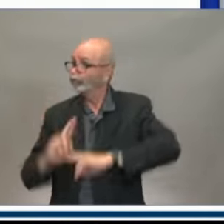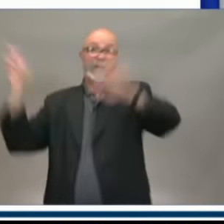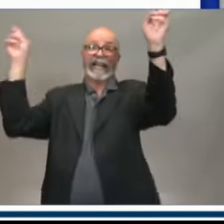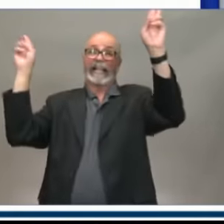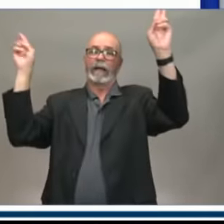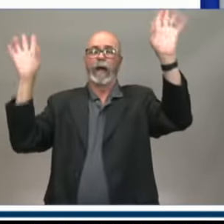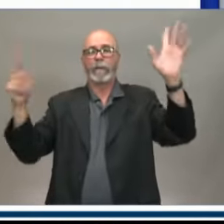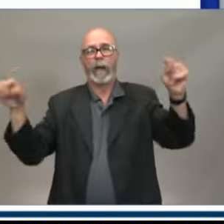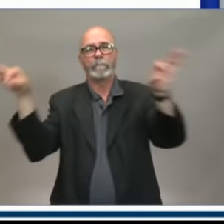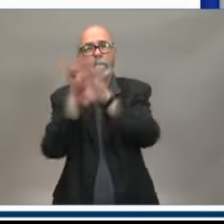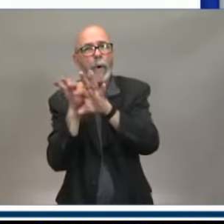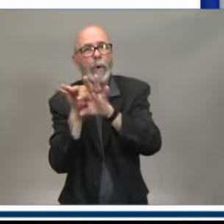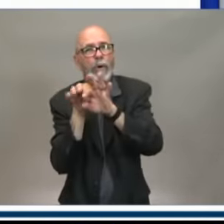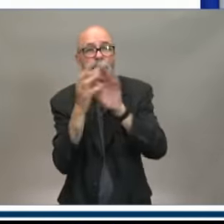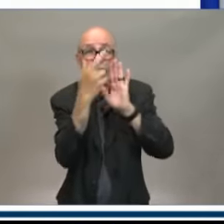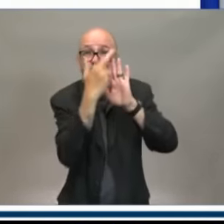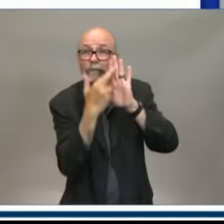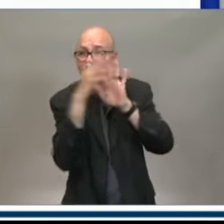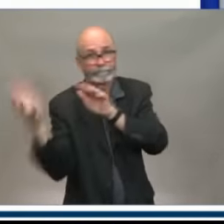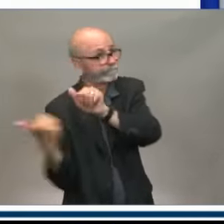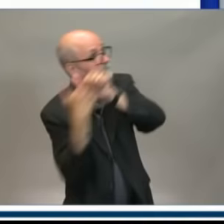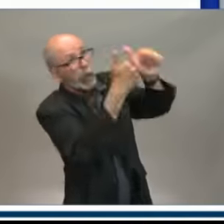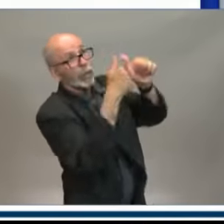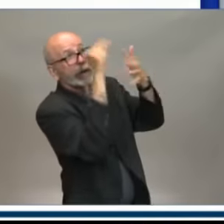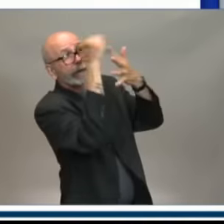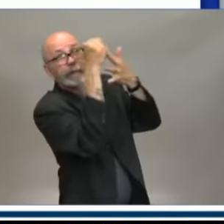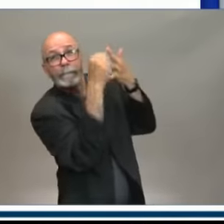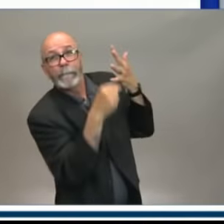health is telling us, we keep flattening the